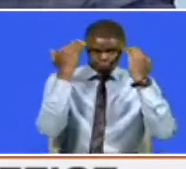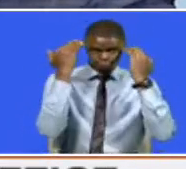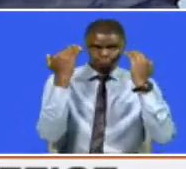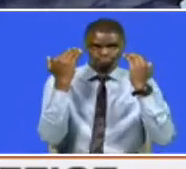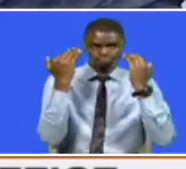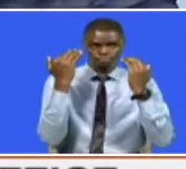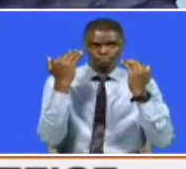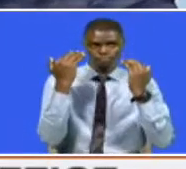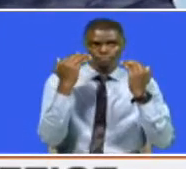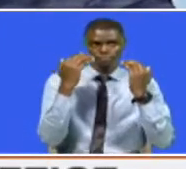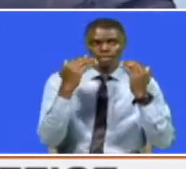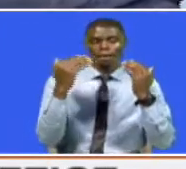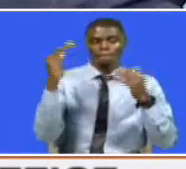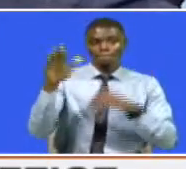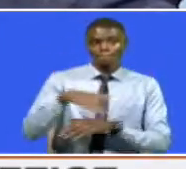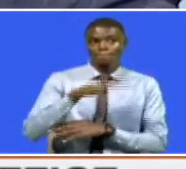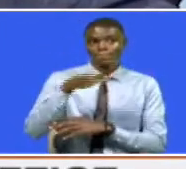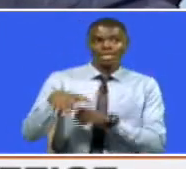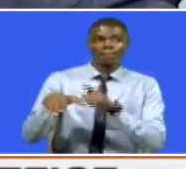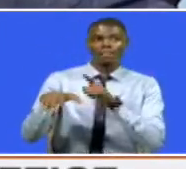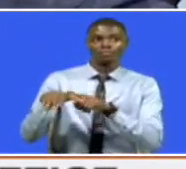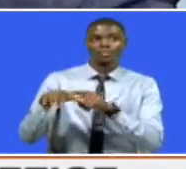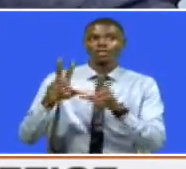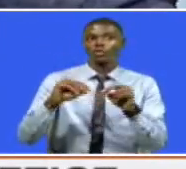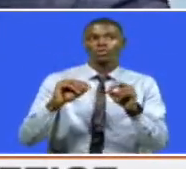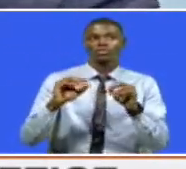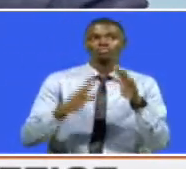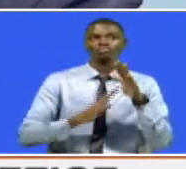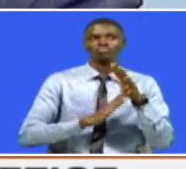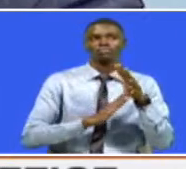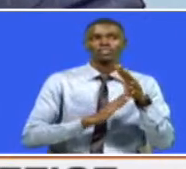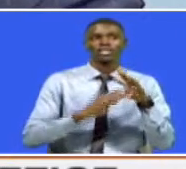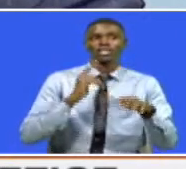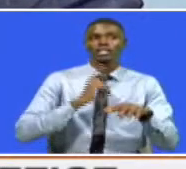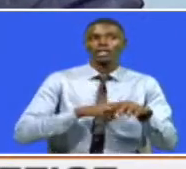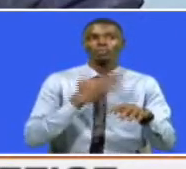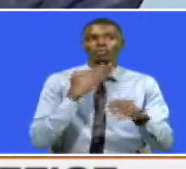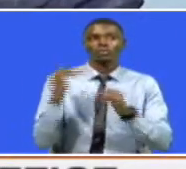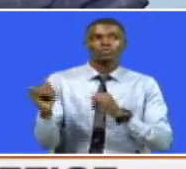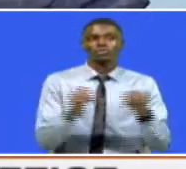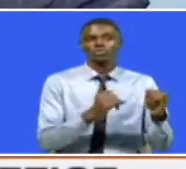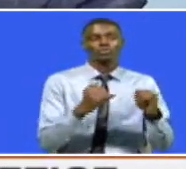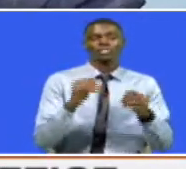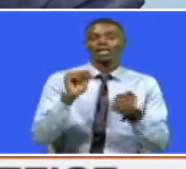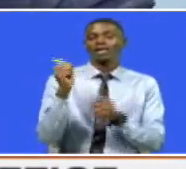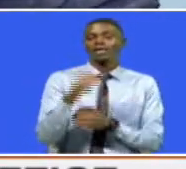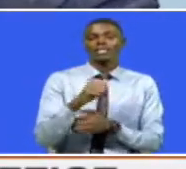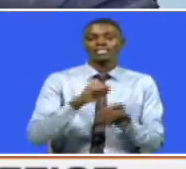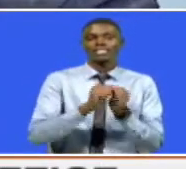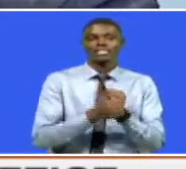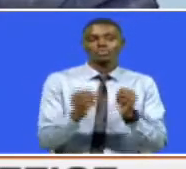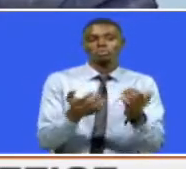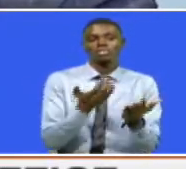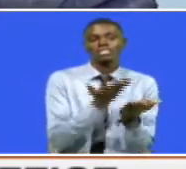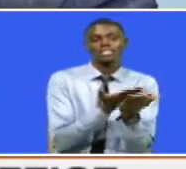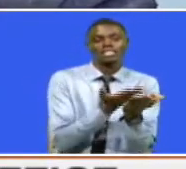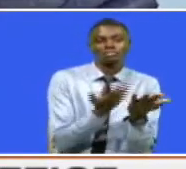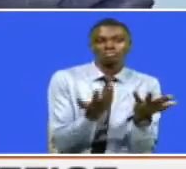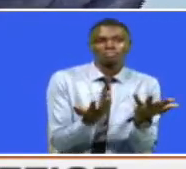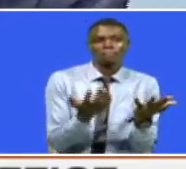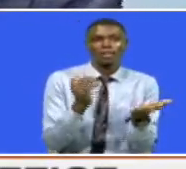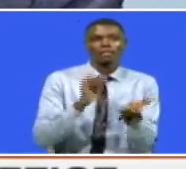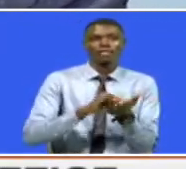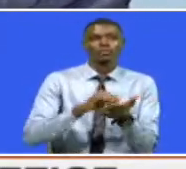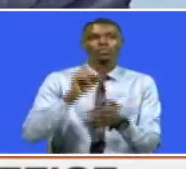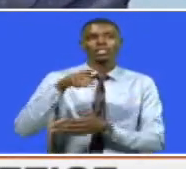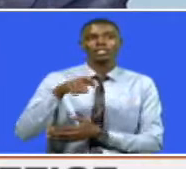government is parliament. It is not the executive. As and when you want to introduce any changes or make suggestions that will